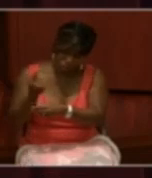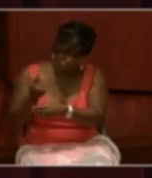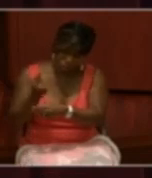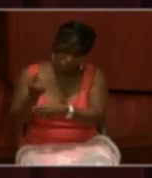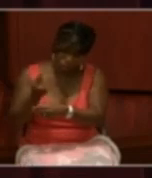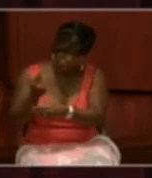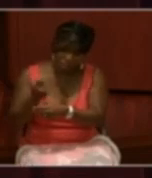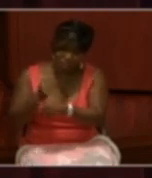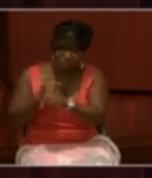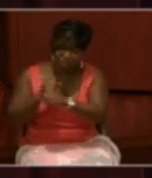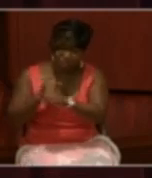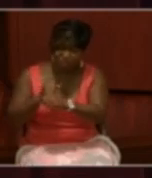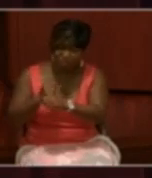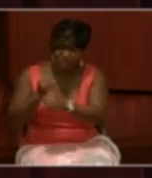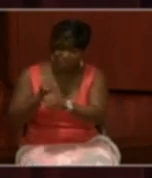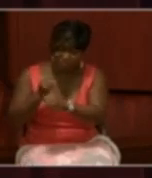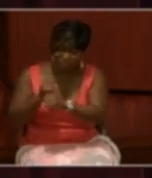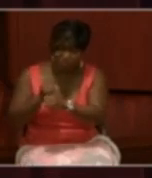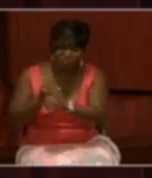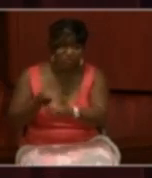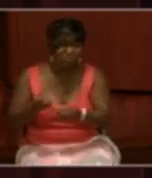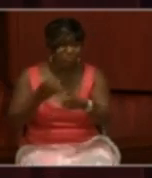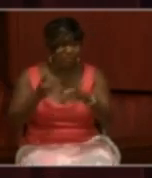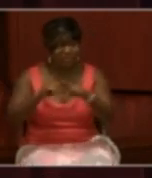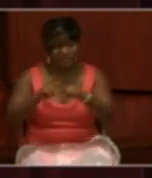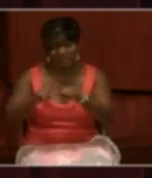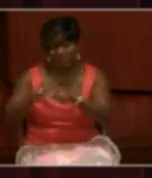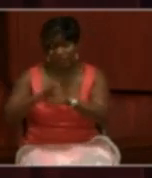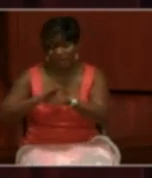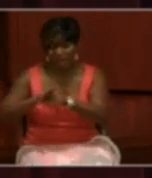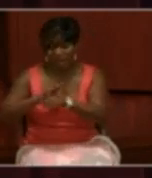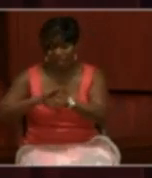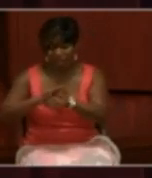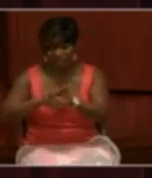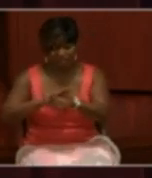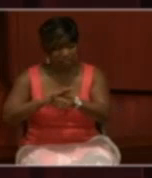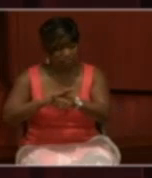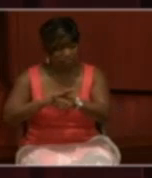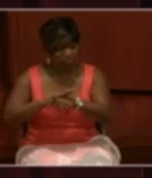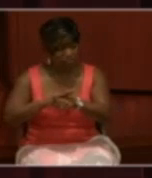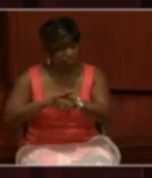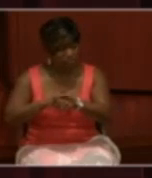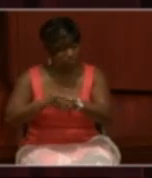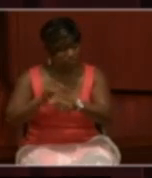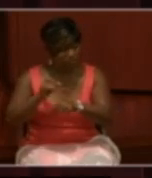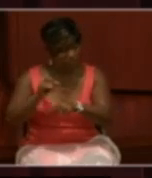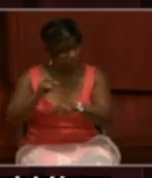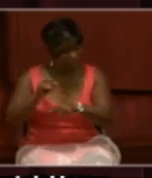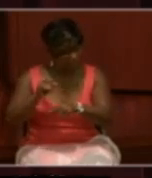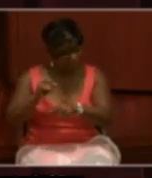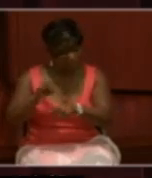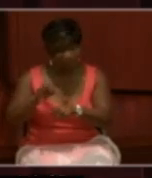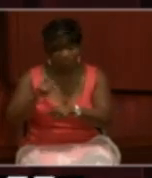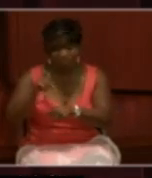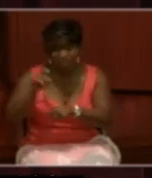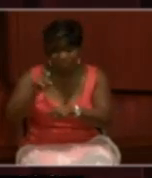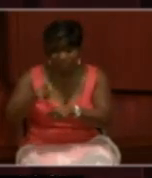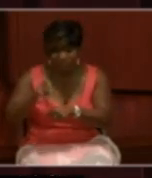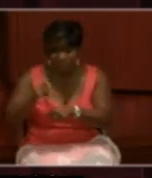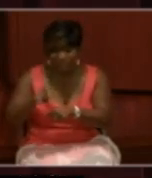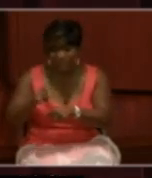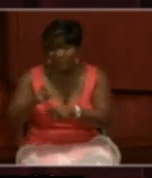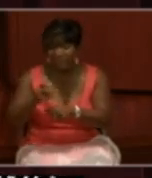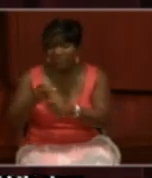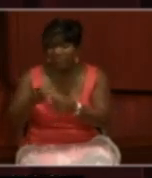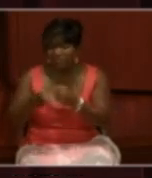ostensibly secure institution in many of these areas. So anyone who needs to, you know, secure their monies